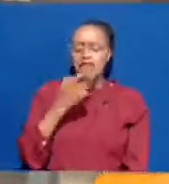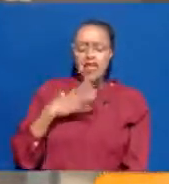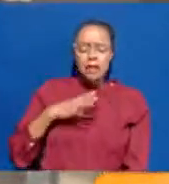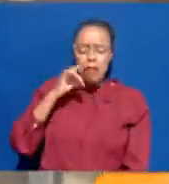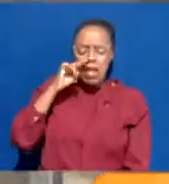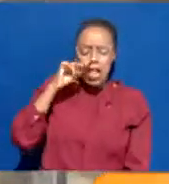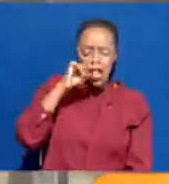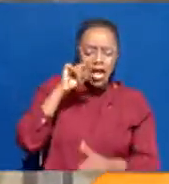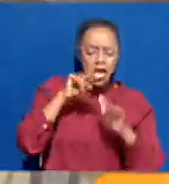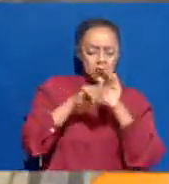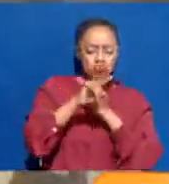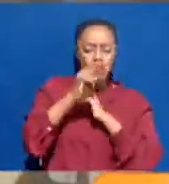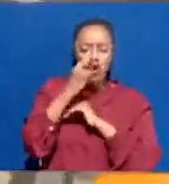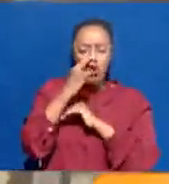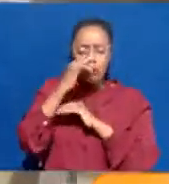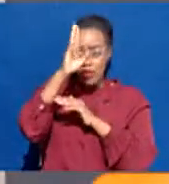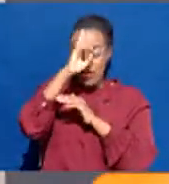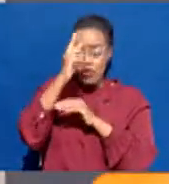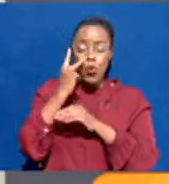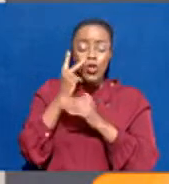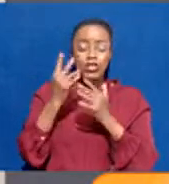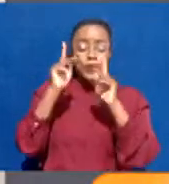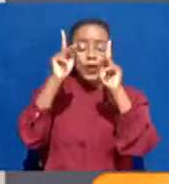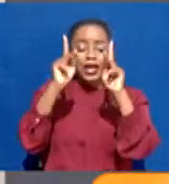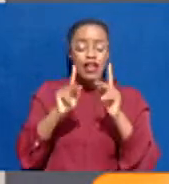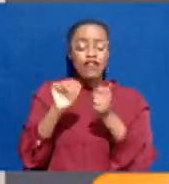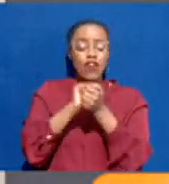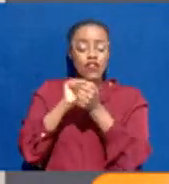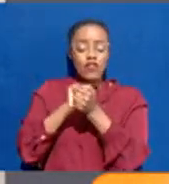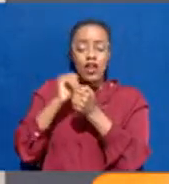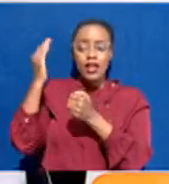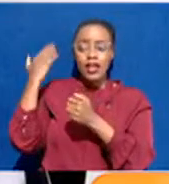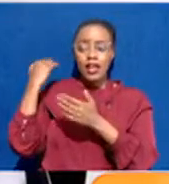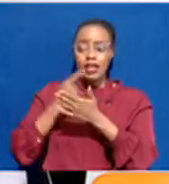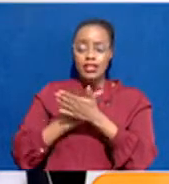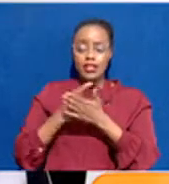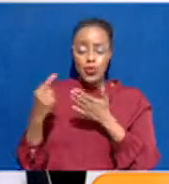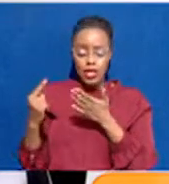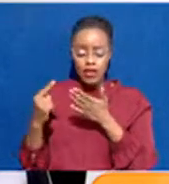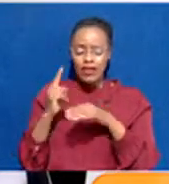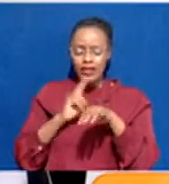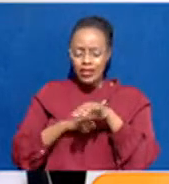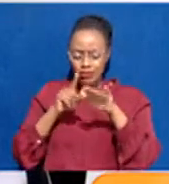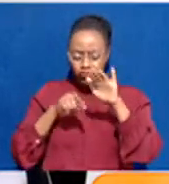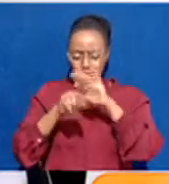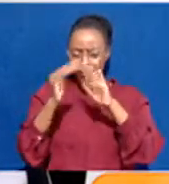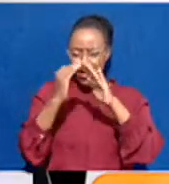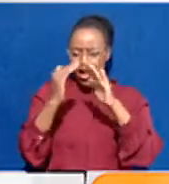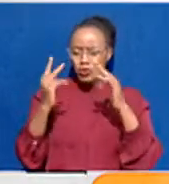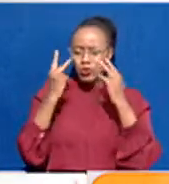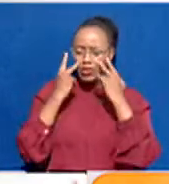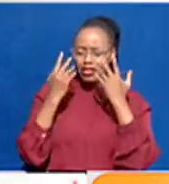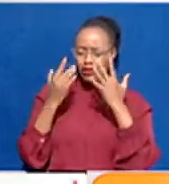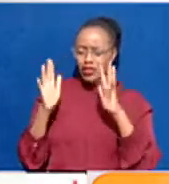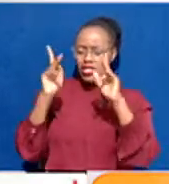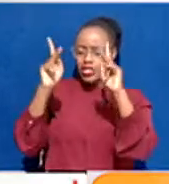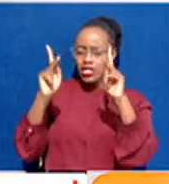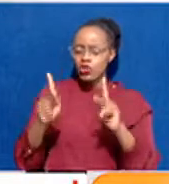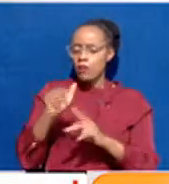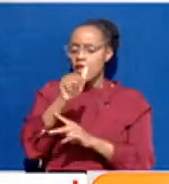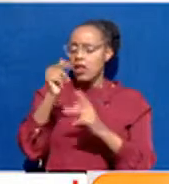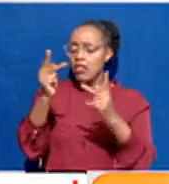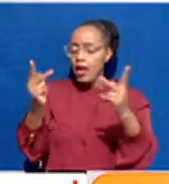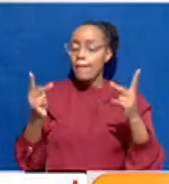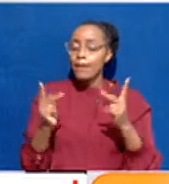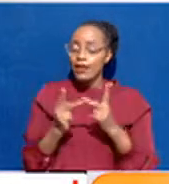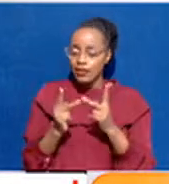people's homes by police witnessed in Kisumu on Friday last week. Breaking into homes, as was seen in Kisumu and other